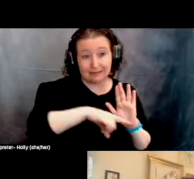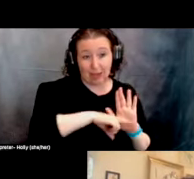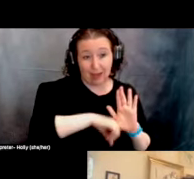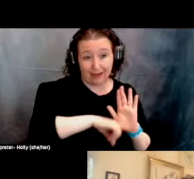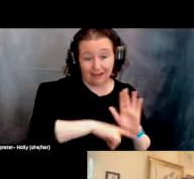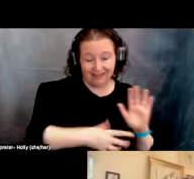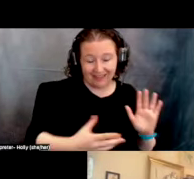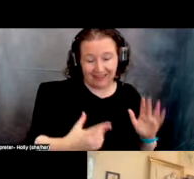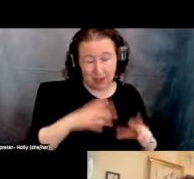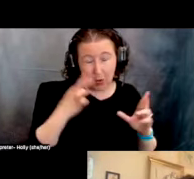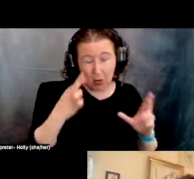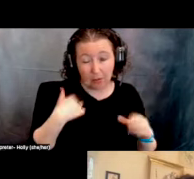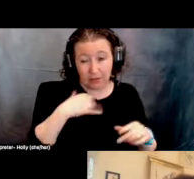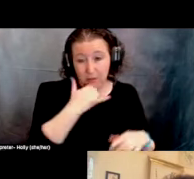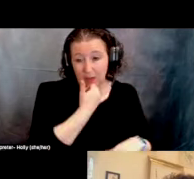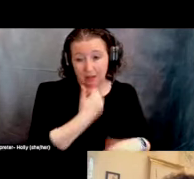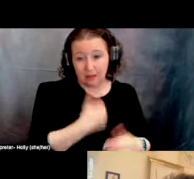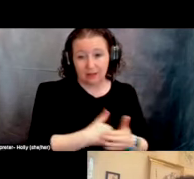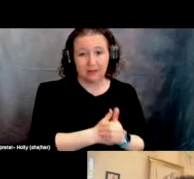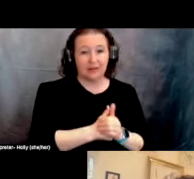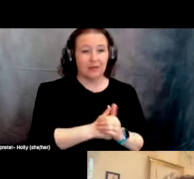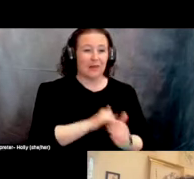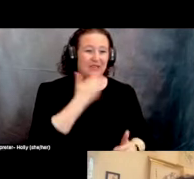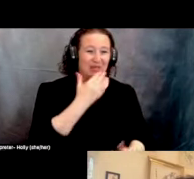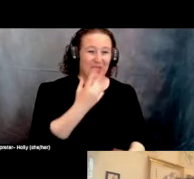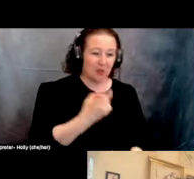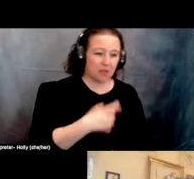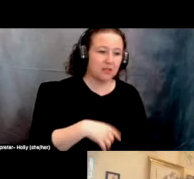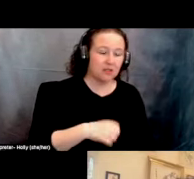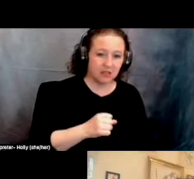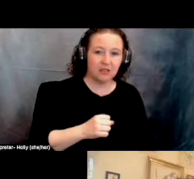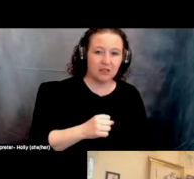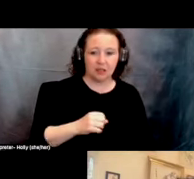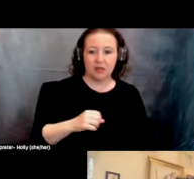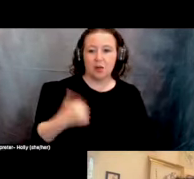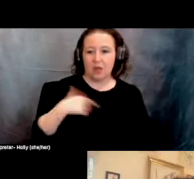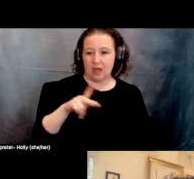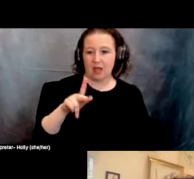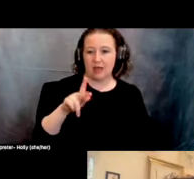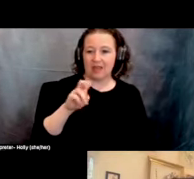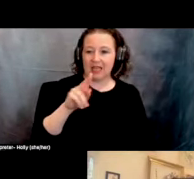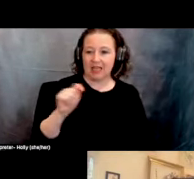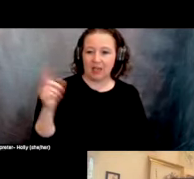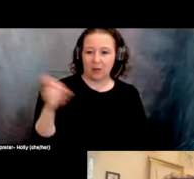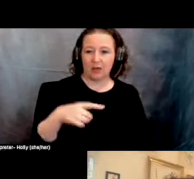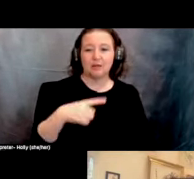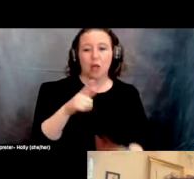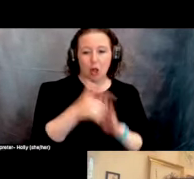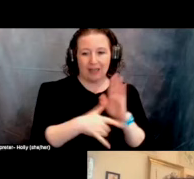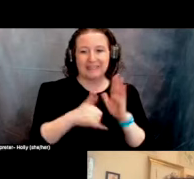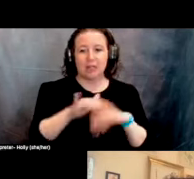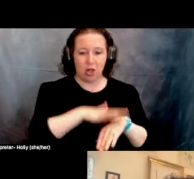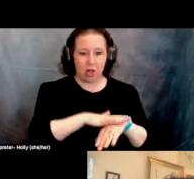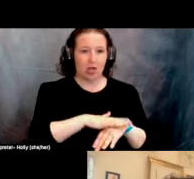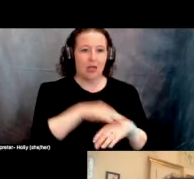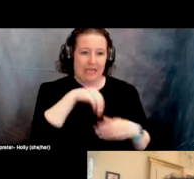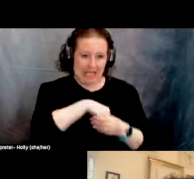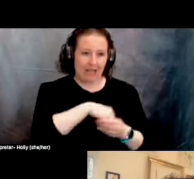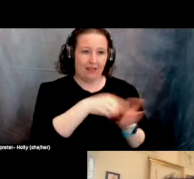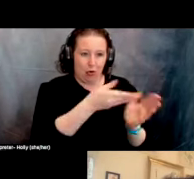So we've got. Oh, that was a good question. Mm-hmm. Yeah. We've got Kent in the chat saying that the laws are still on the books. Oh,